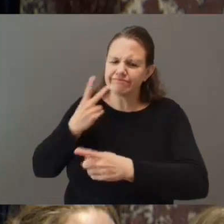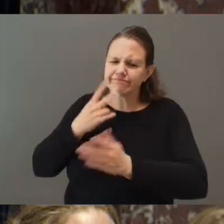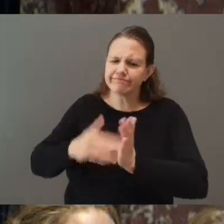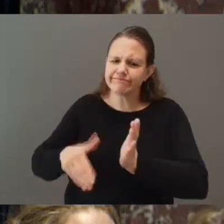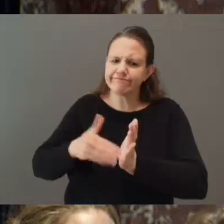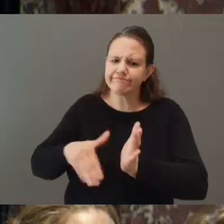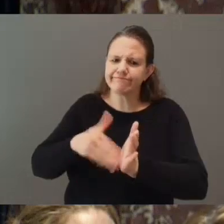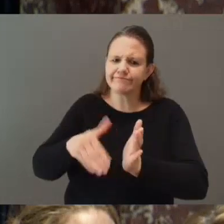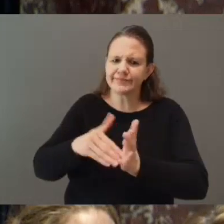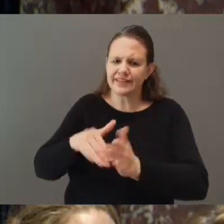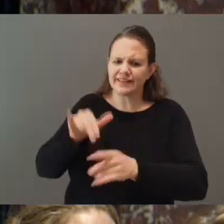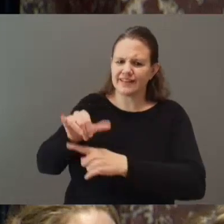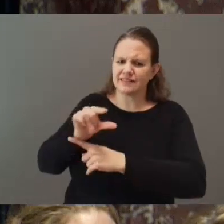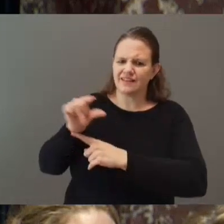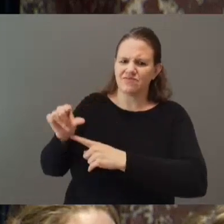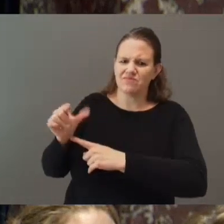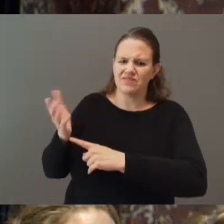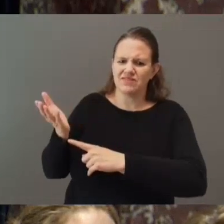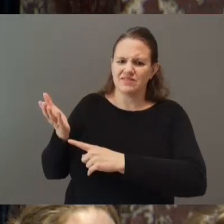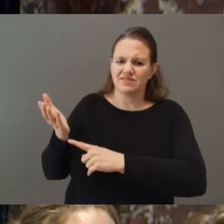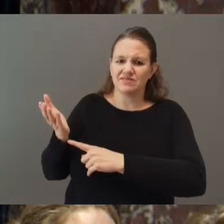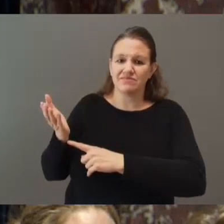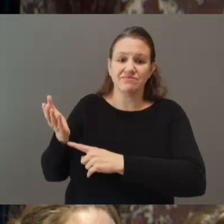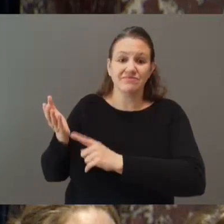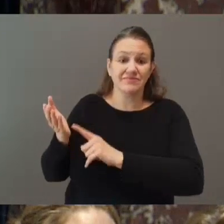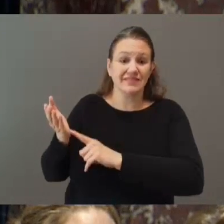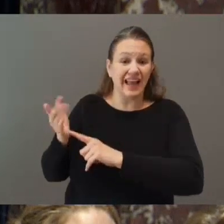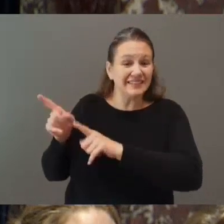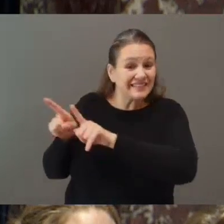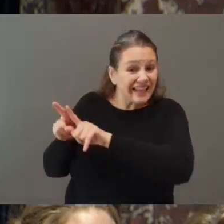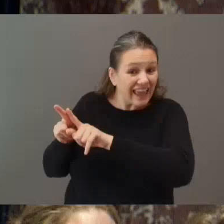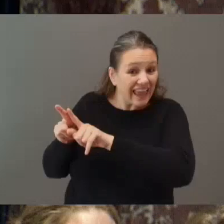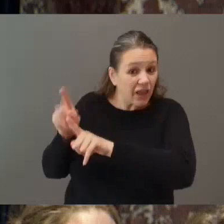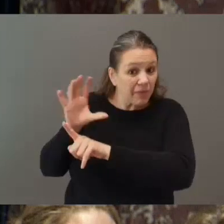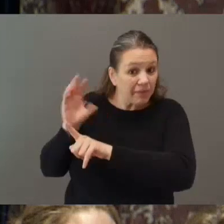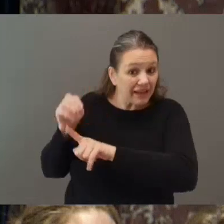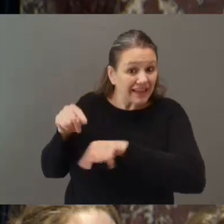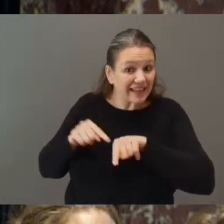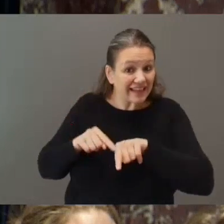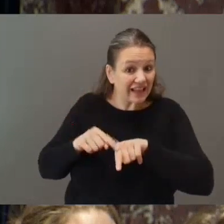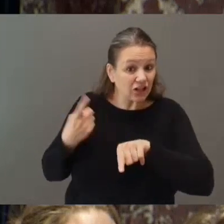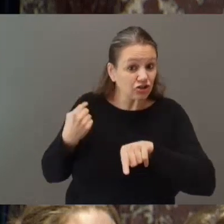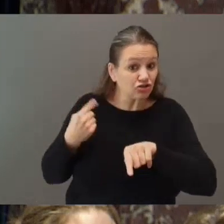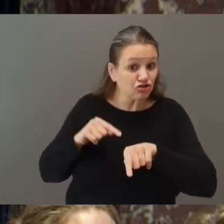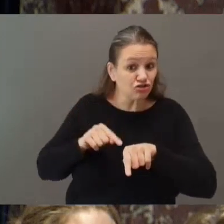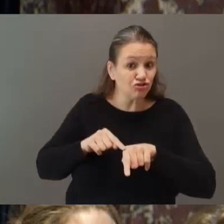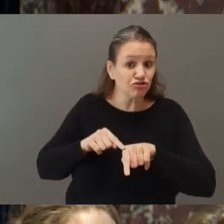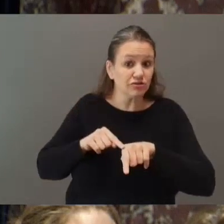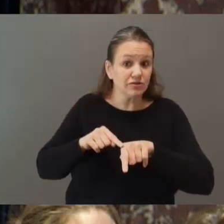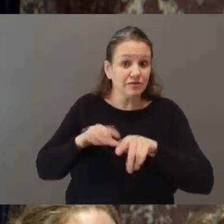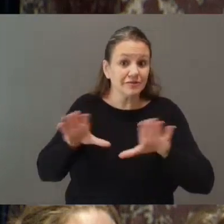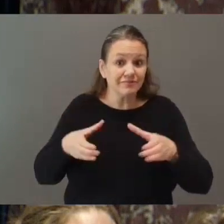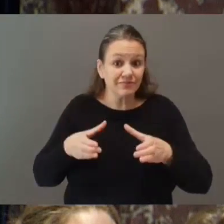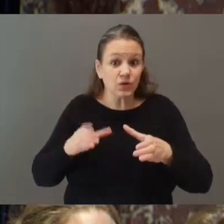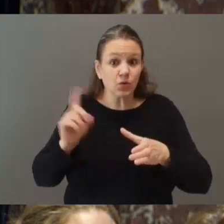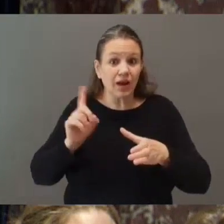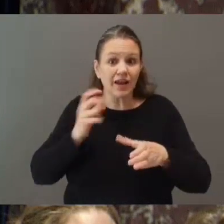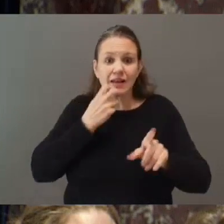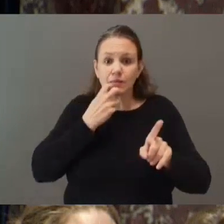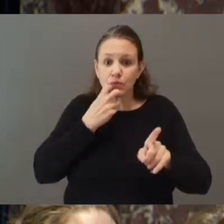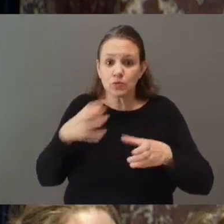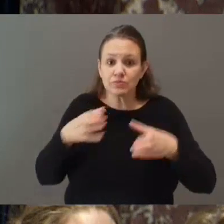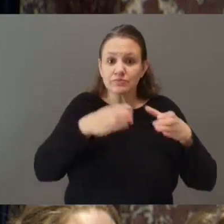was sitting in Kamloops, ready to be deployed last year on fires in Kelowna, being